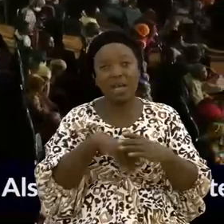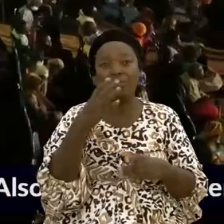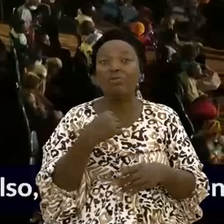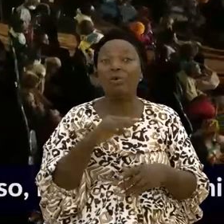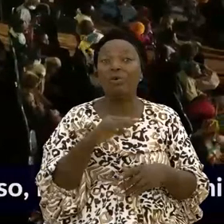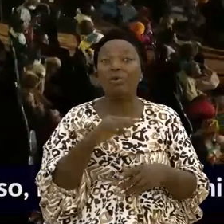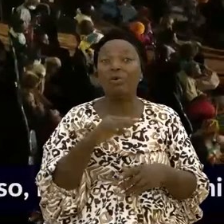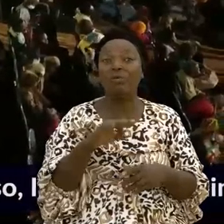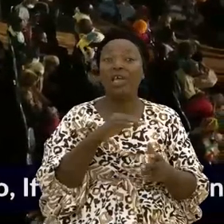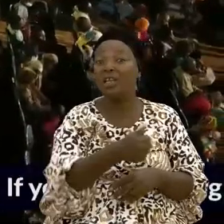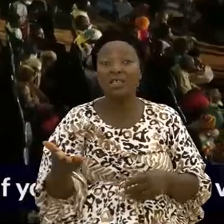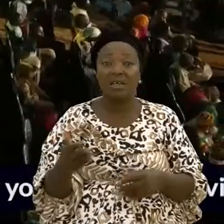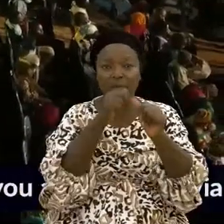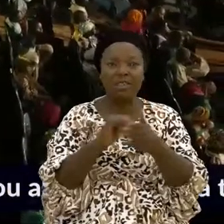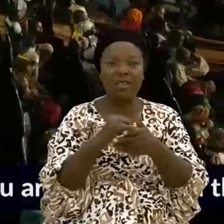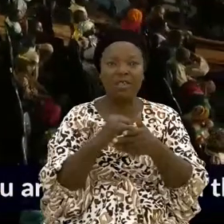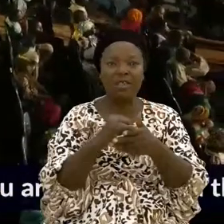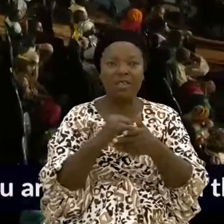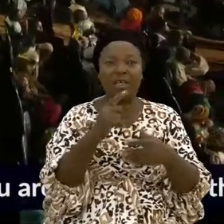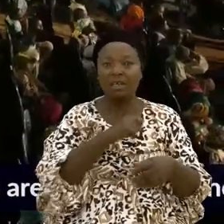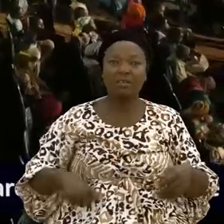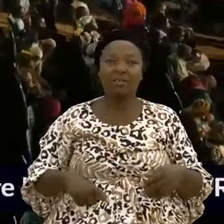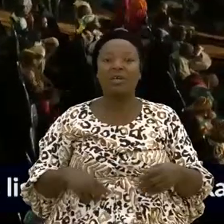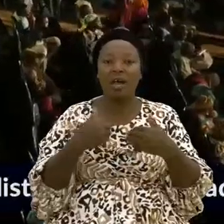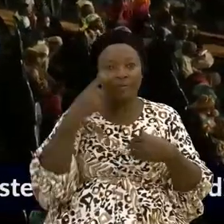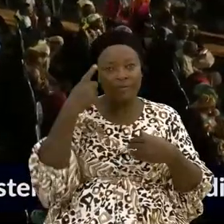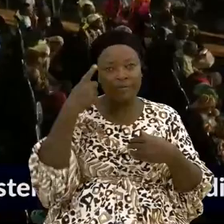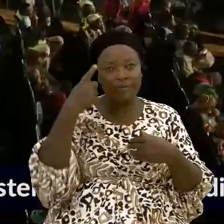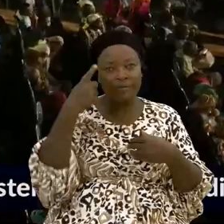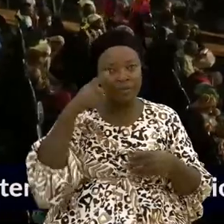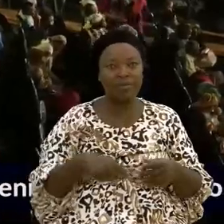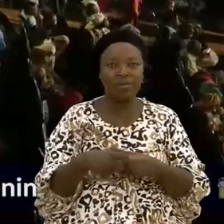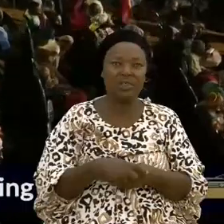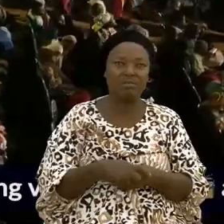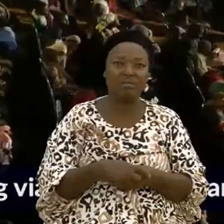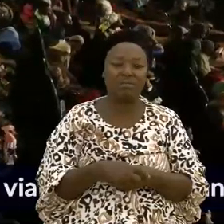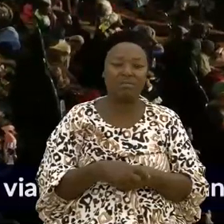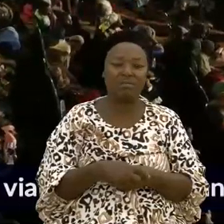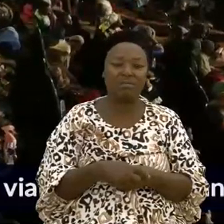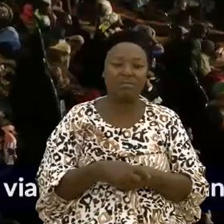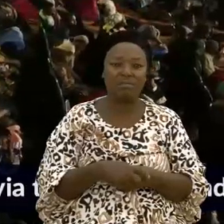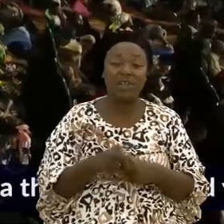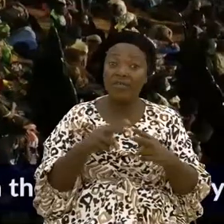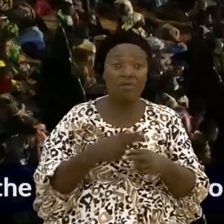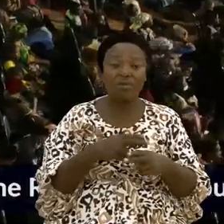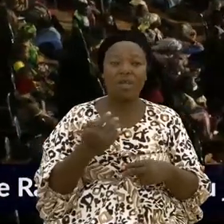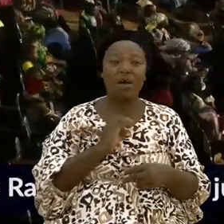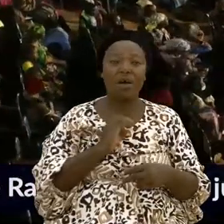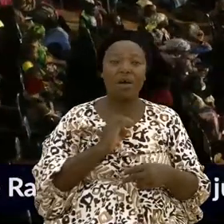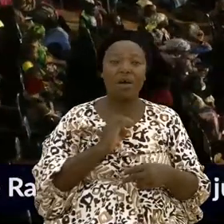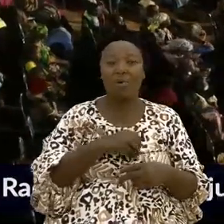has for you today. Shortly, our Father in the Lord will come back to minister unto